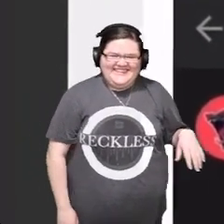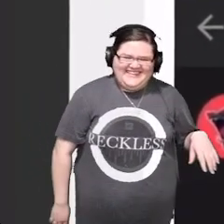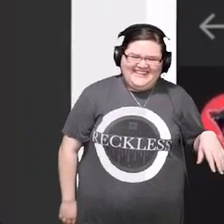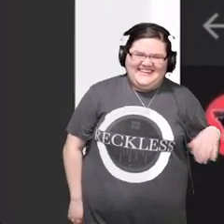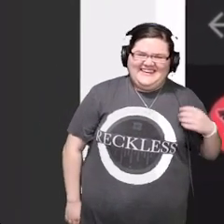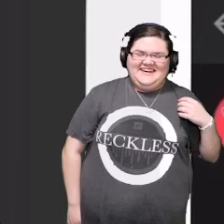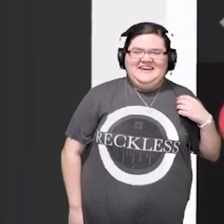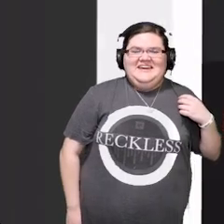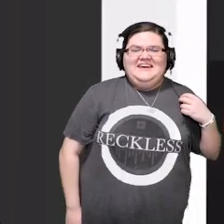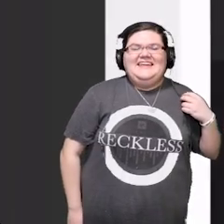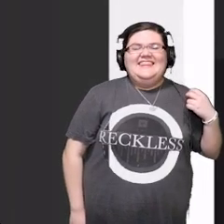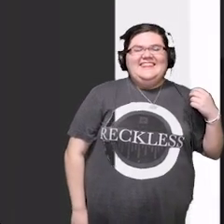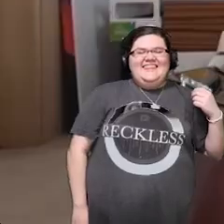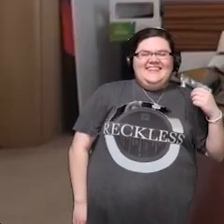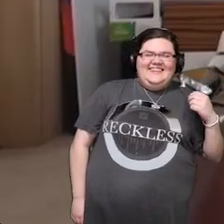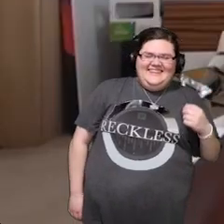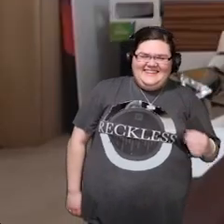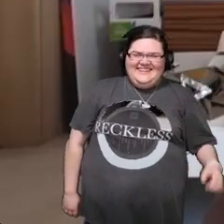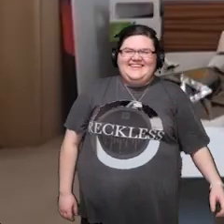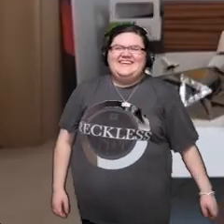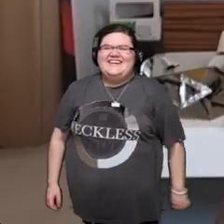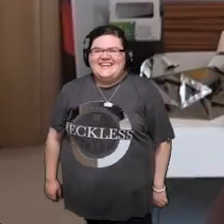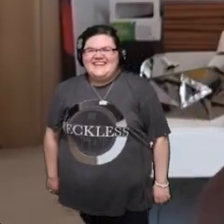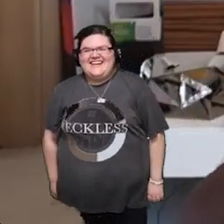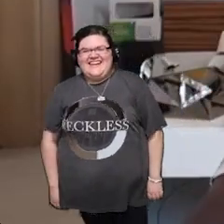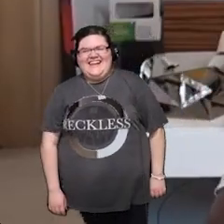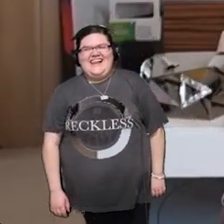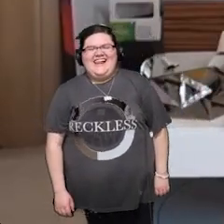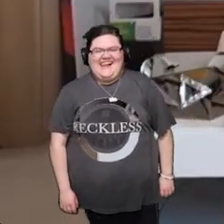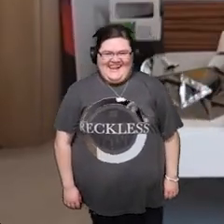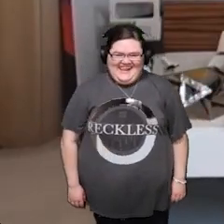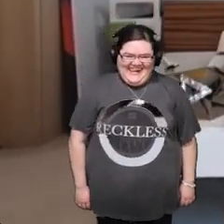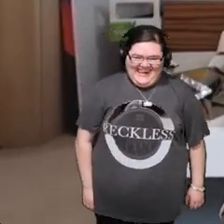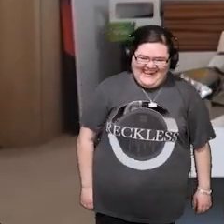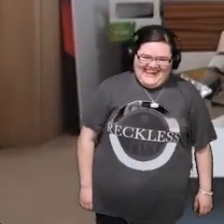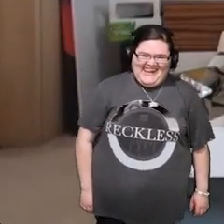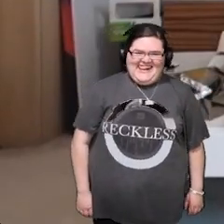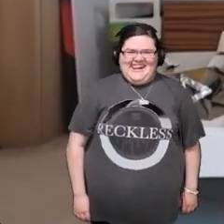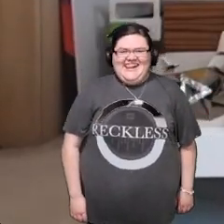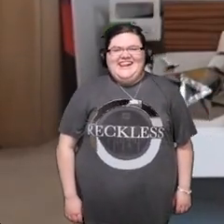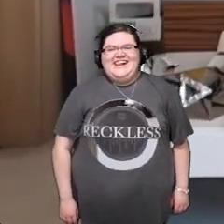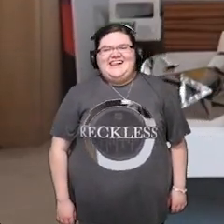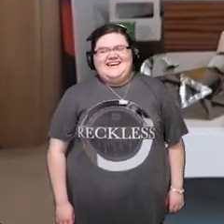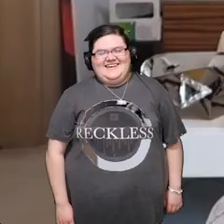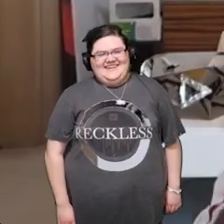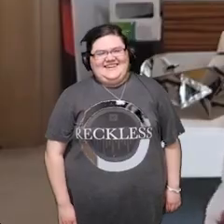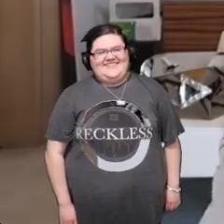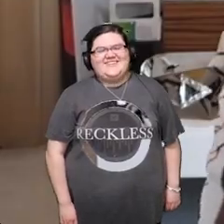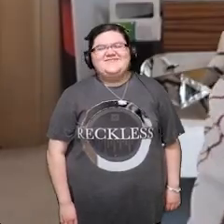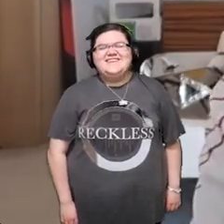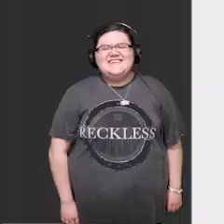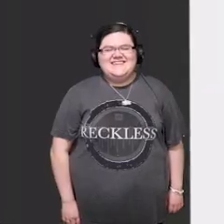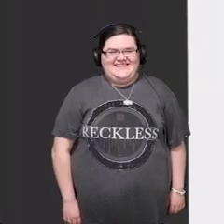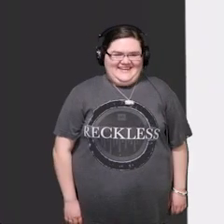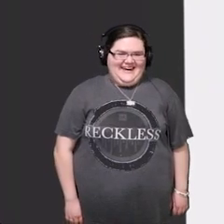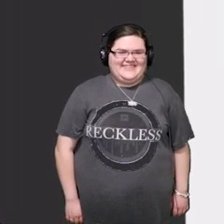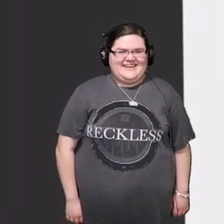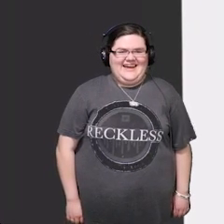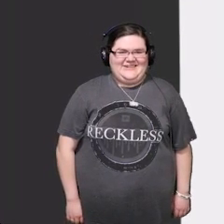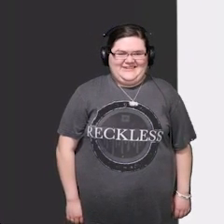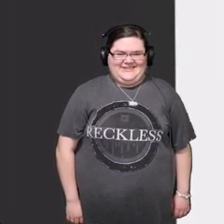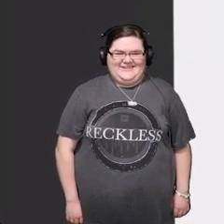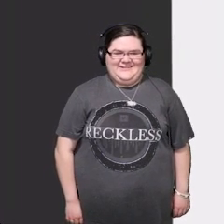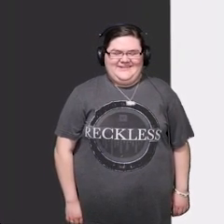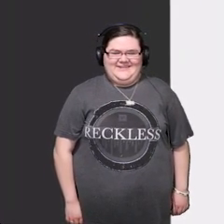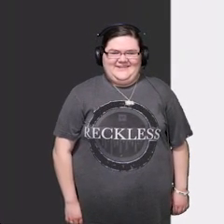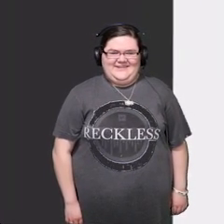You legit, I don't do it on purpose. But you see, I need to stop now. I can't wear the glasses anymore. Oh, what do you mean? Long like